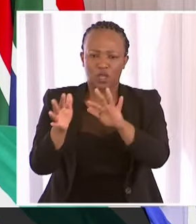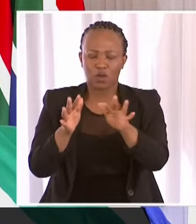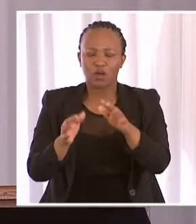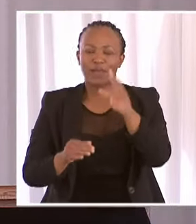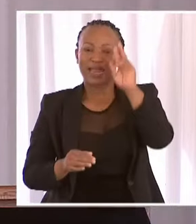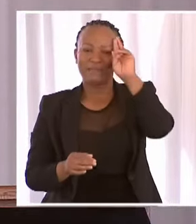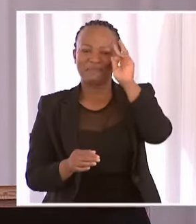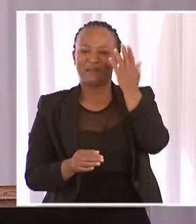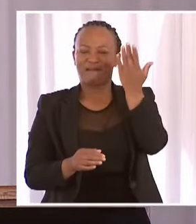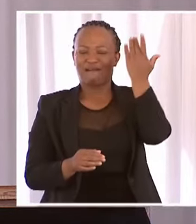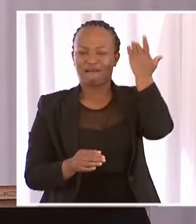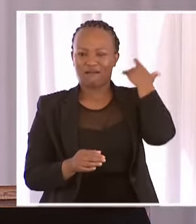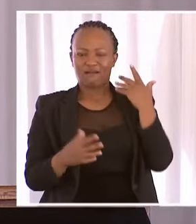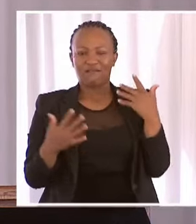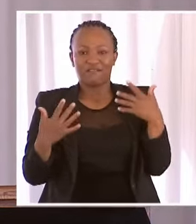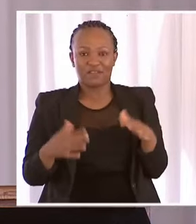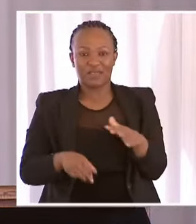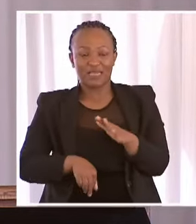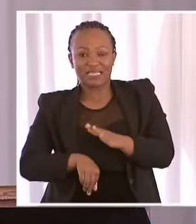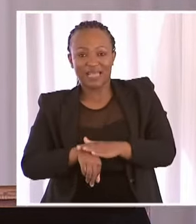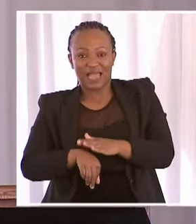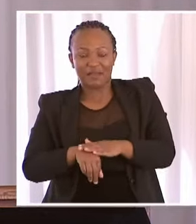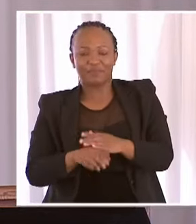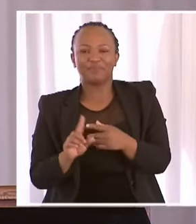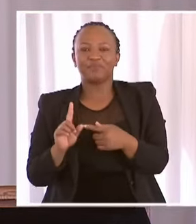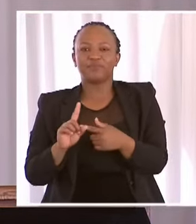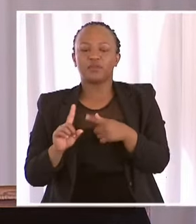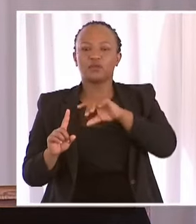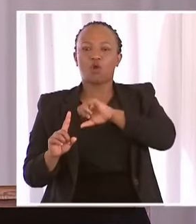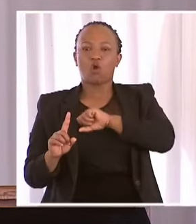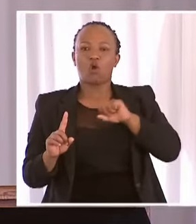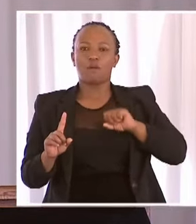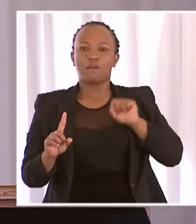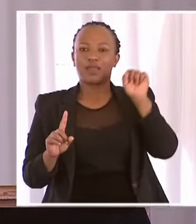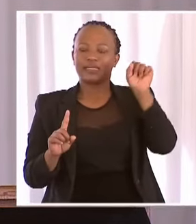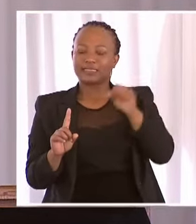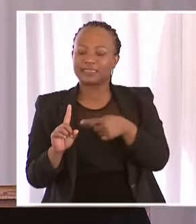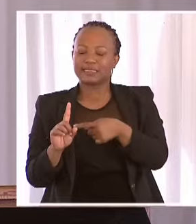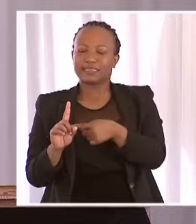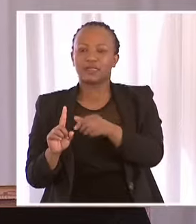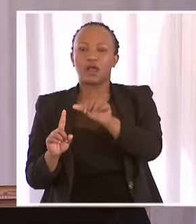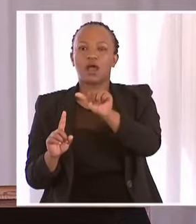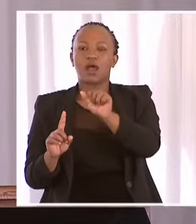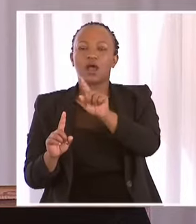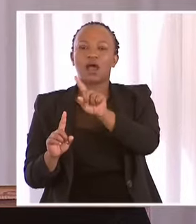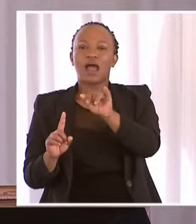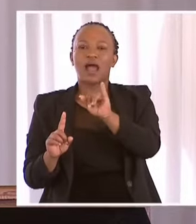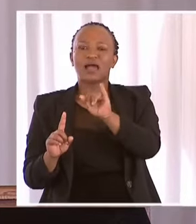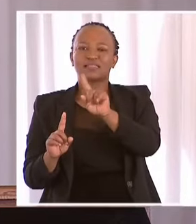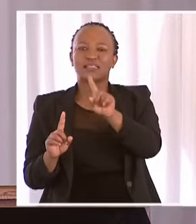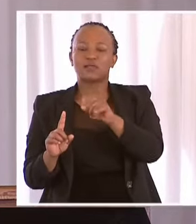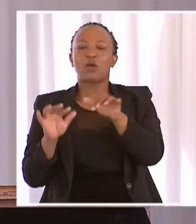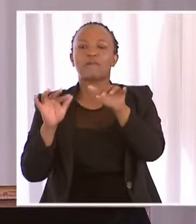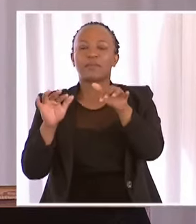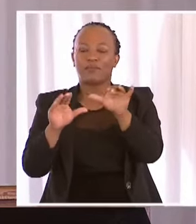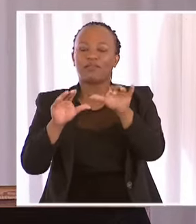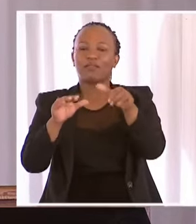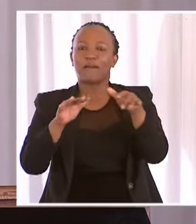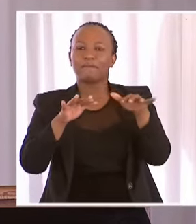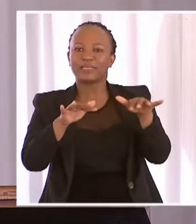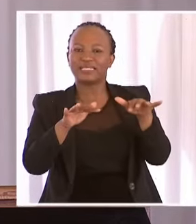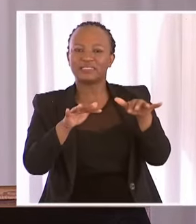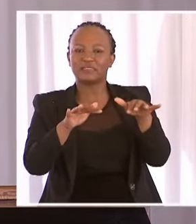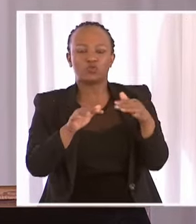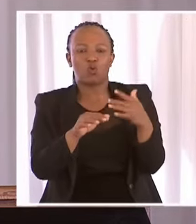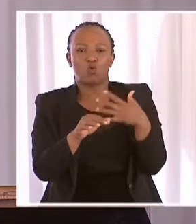writes about that time when Comrade Aziz dealt with the war resistors in Britain and